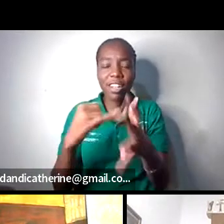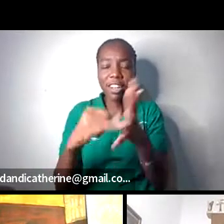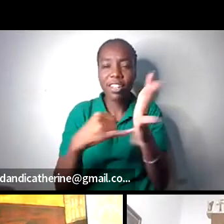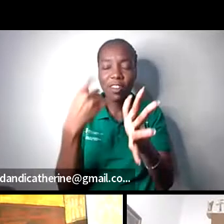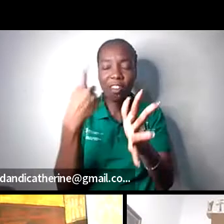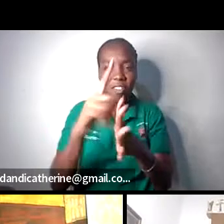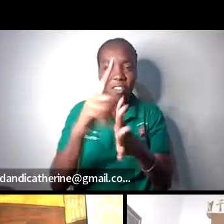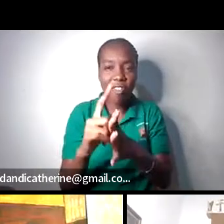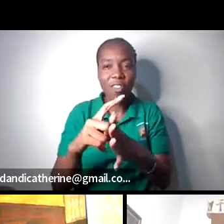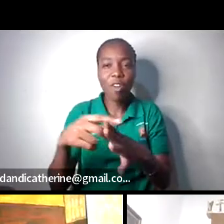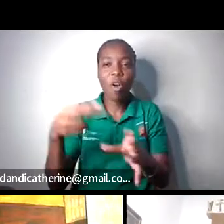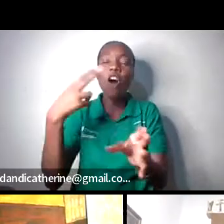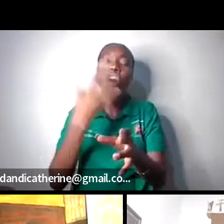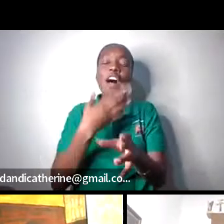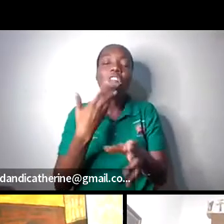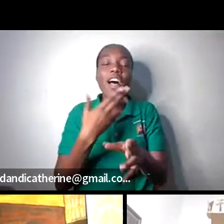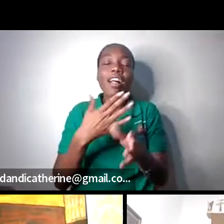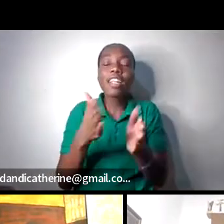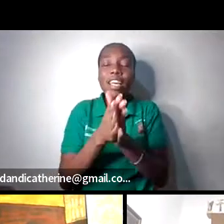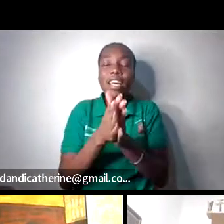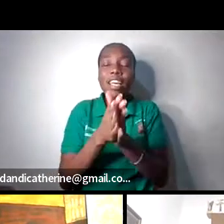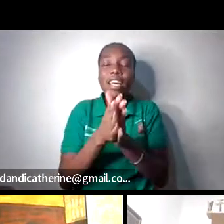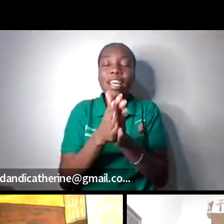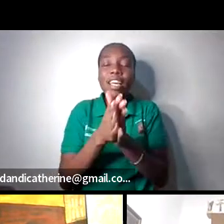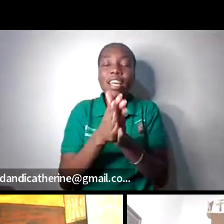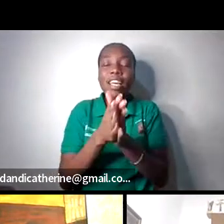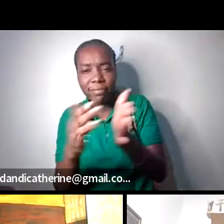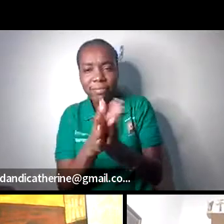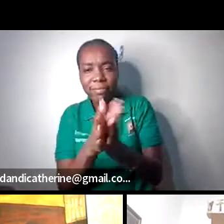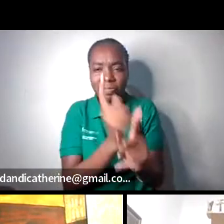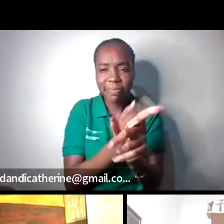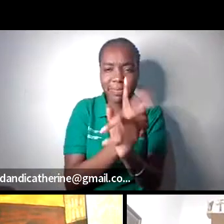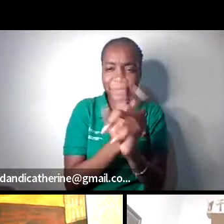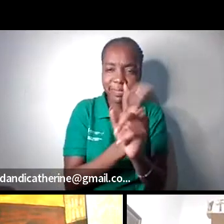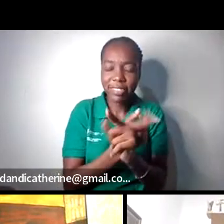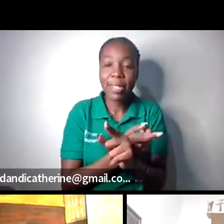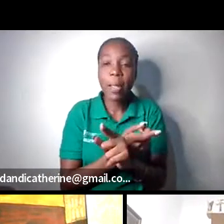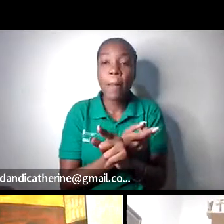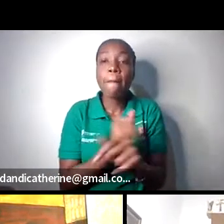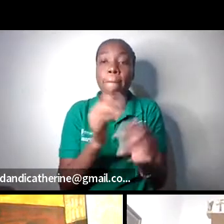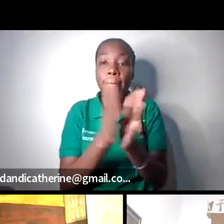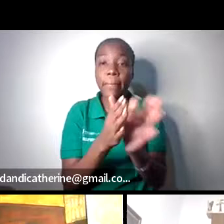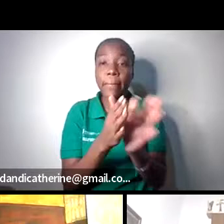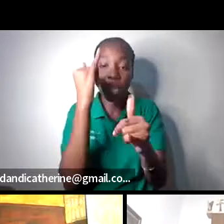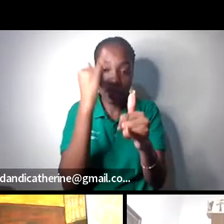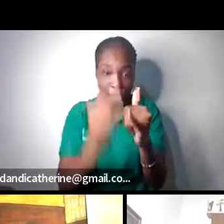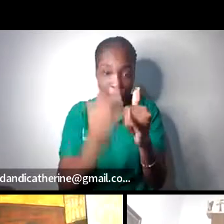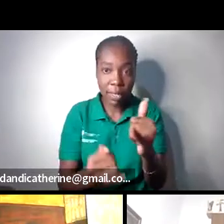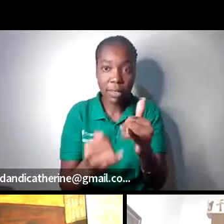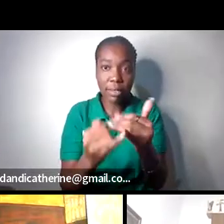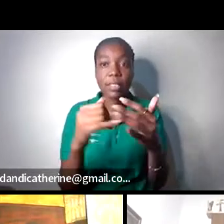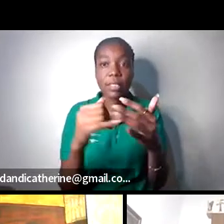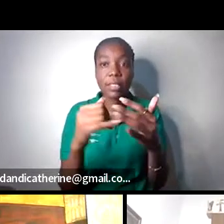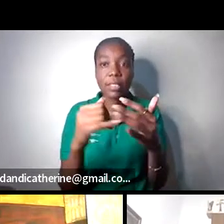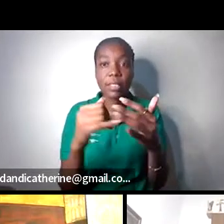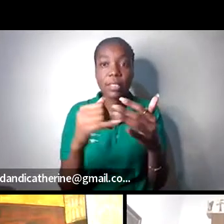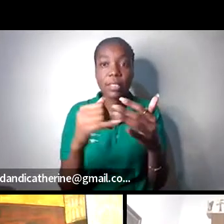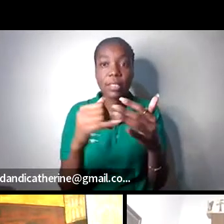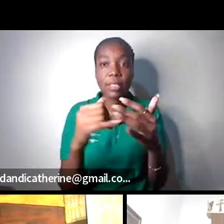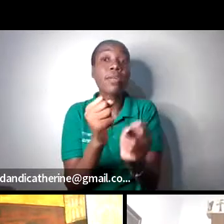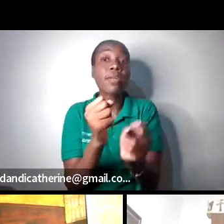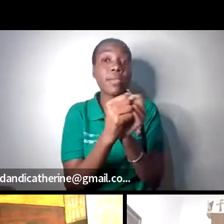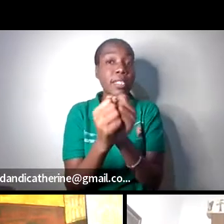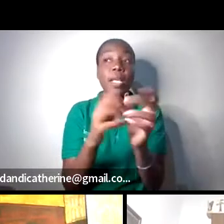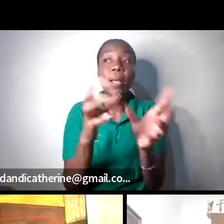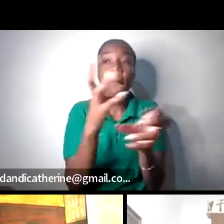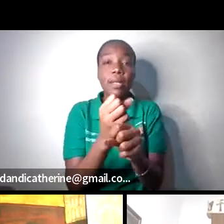petrocatalyst, manufacturing, and on and on. My last corporate work was with a company called